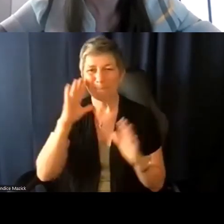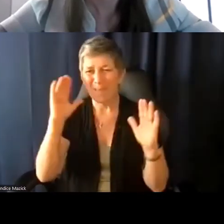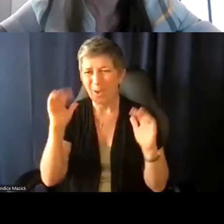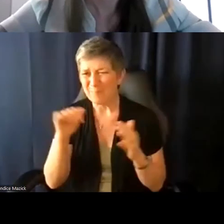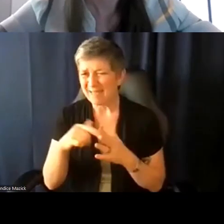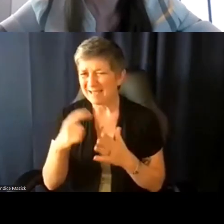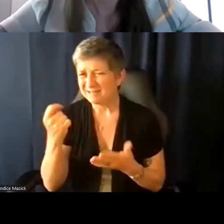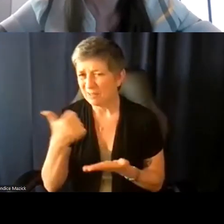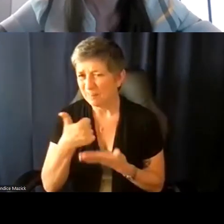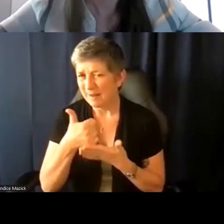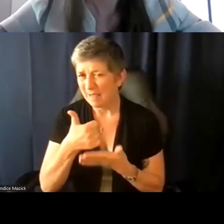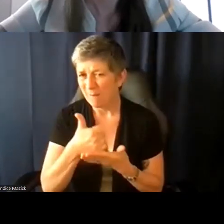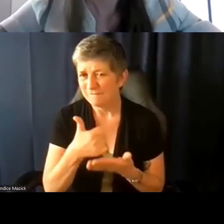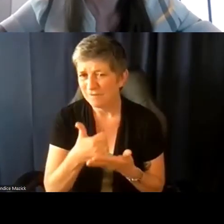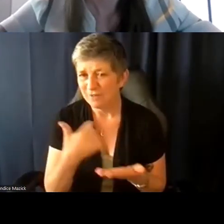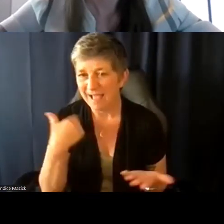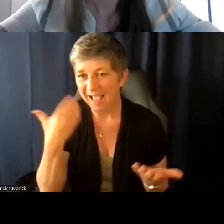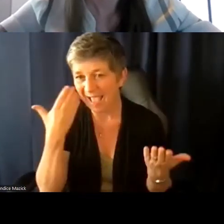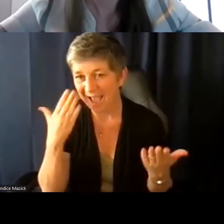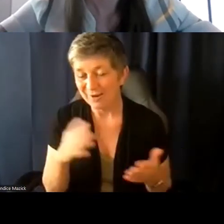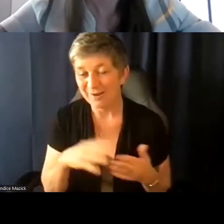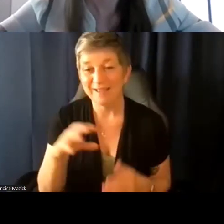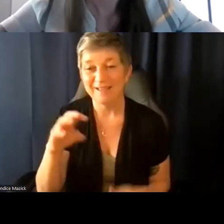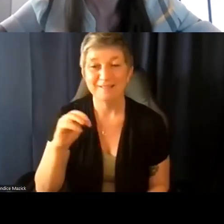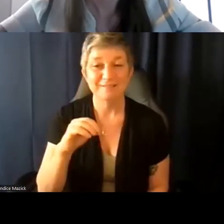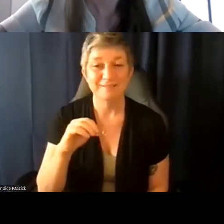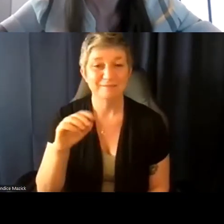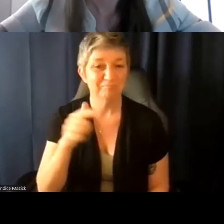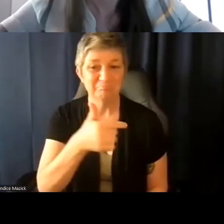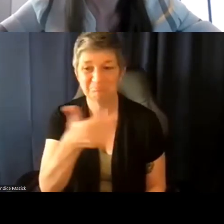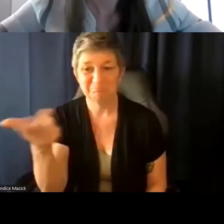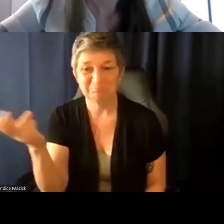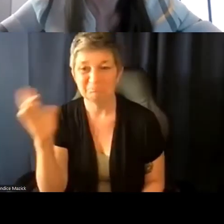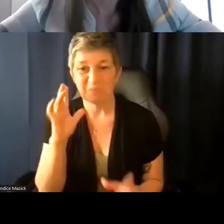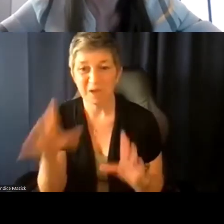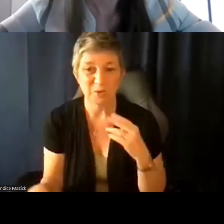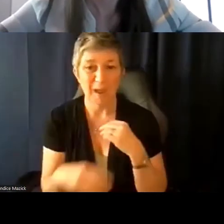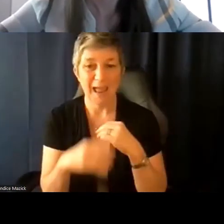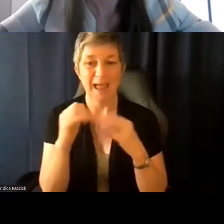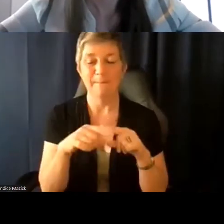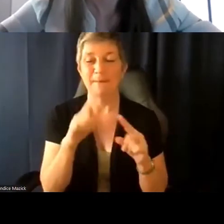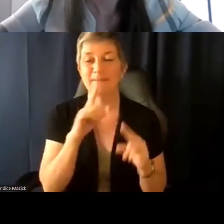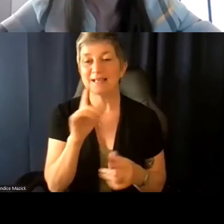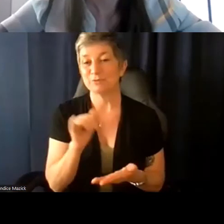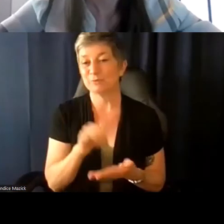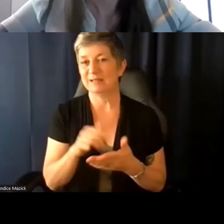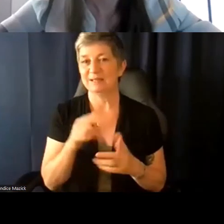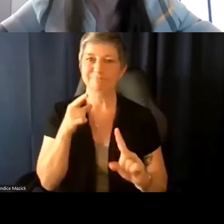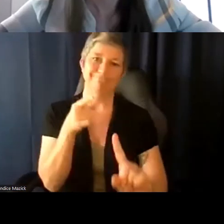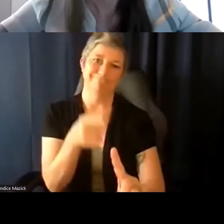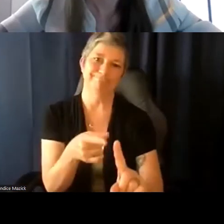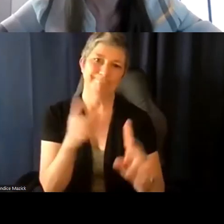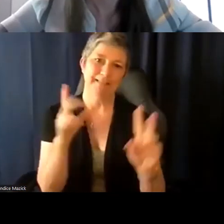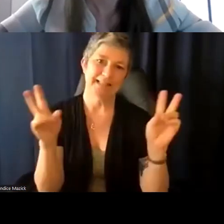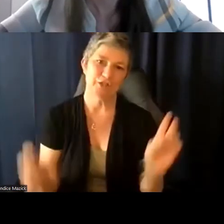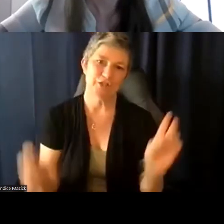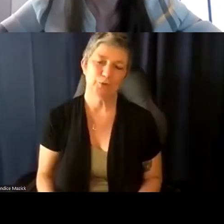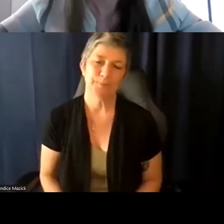helpful. I don't know if Maggie or Anna, you have anything to add to that, but that's really the crux of the issue with that.